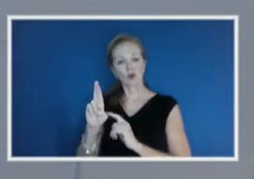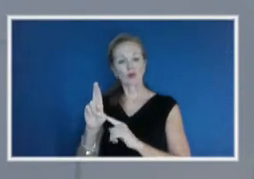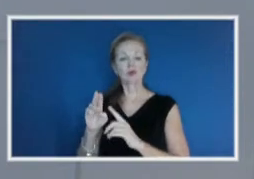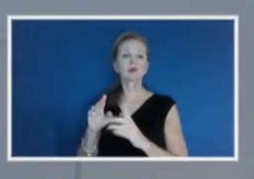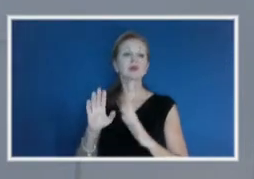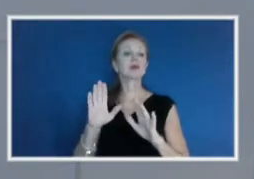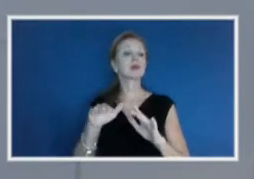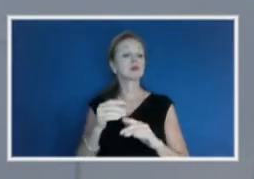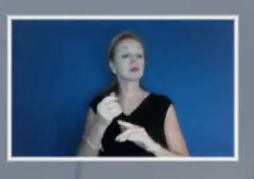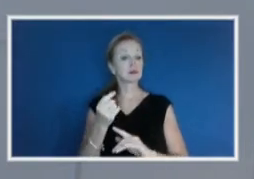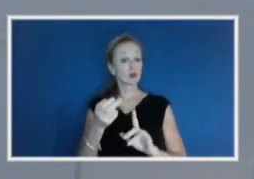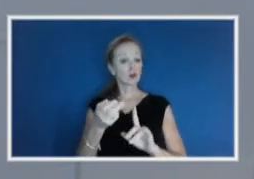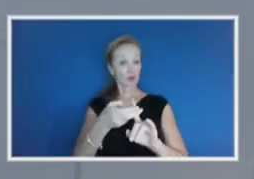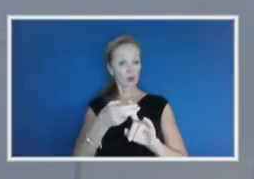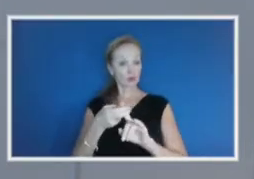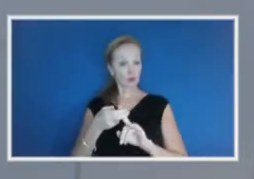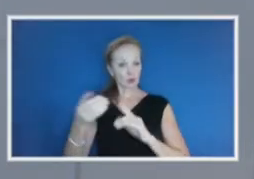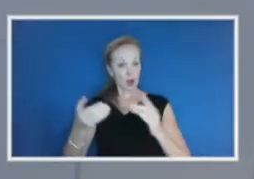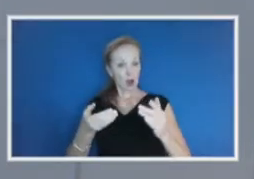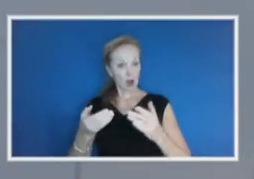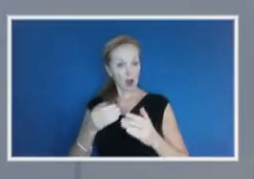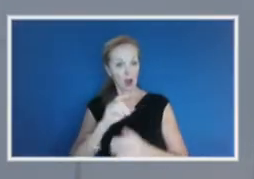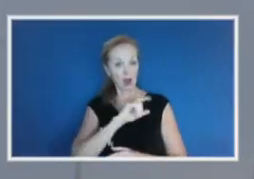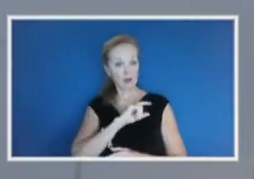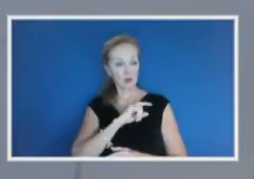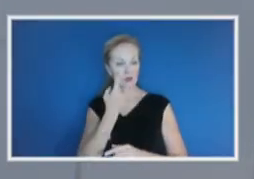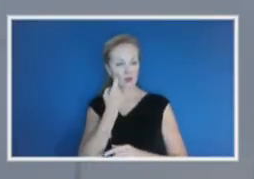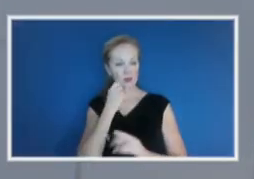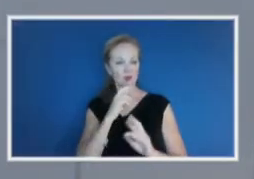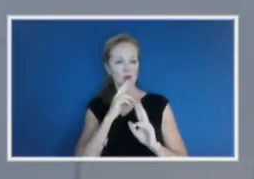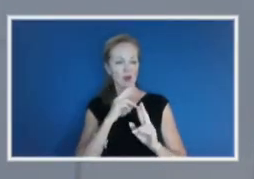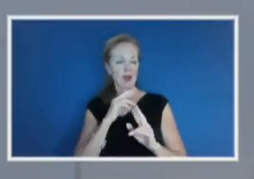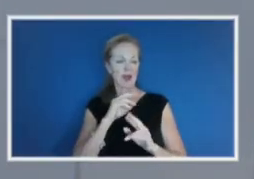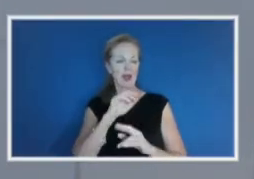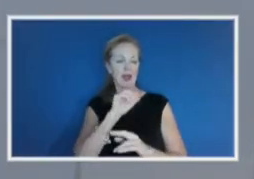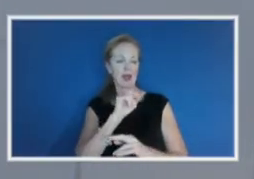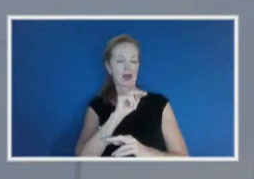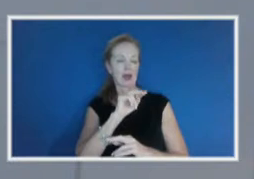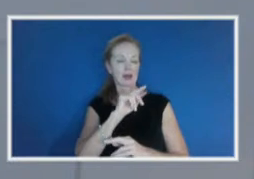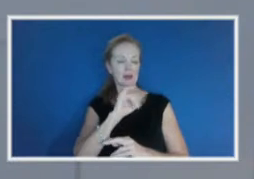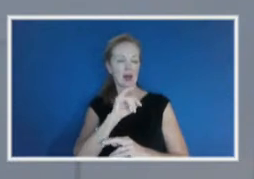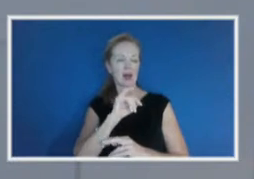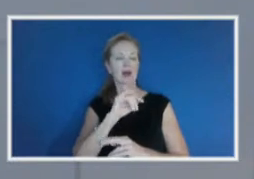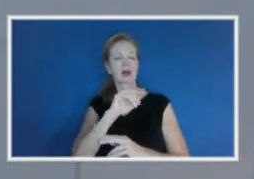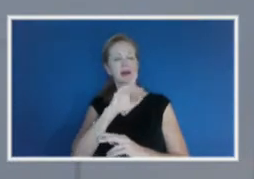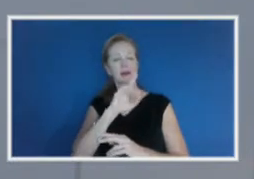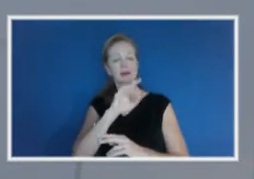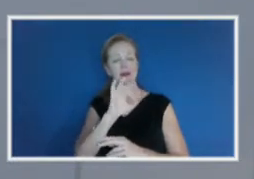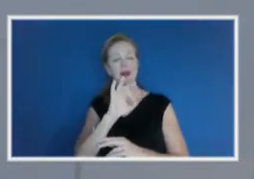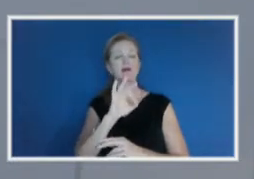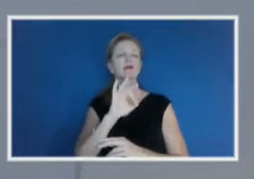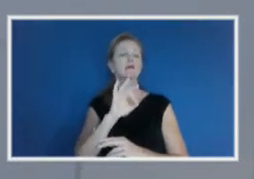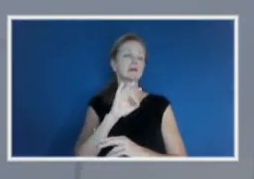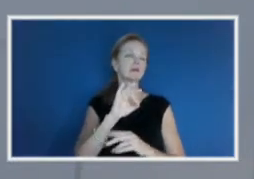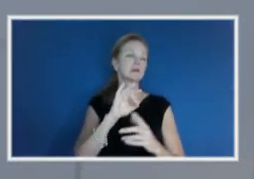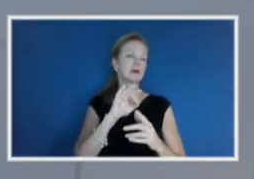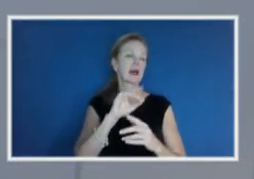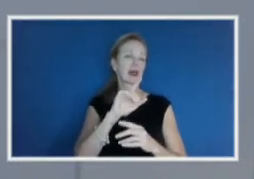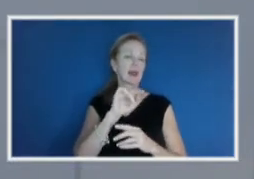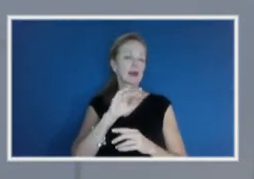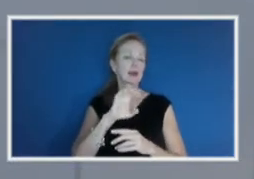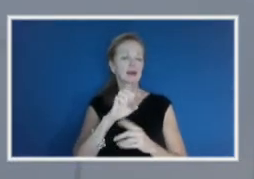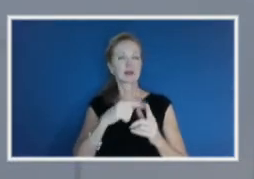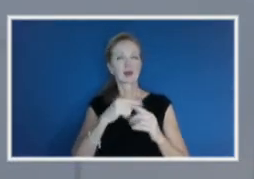officers, there was a recent report from the Anti-Defamation League about Proud Boys and others going into